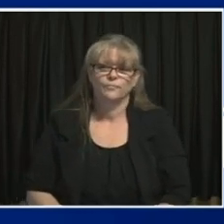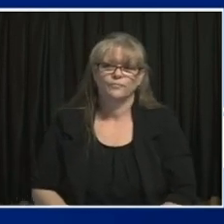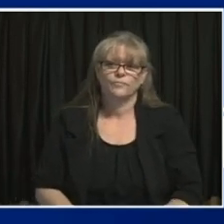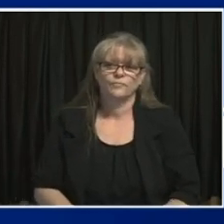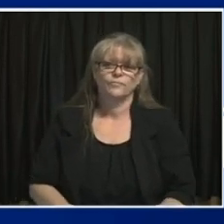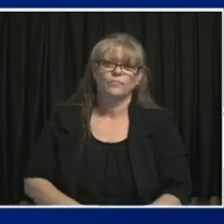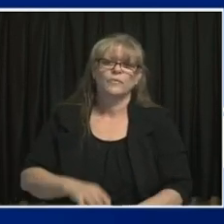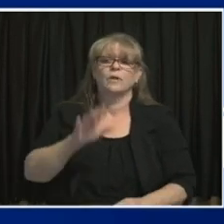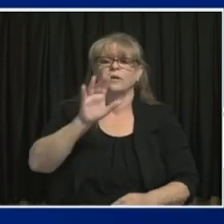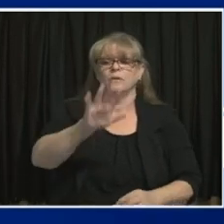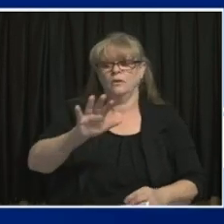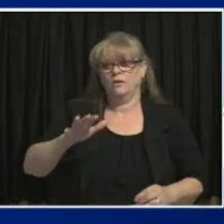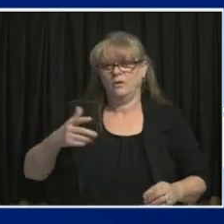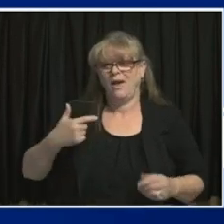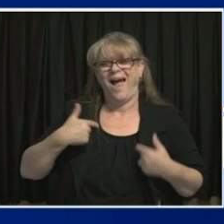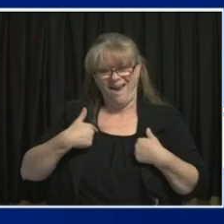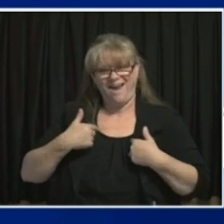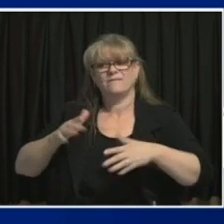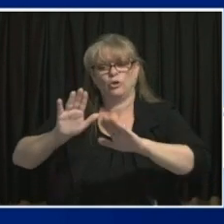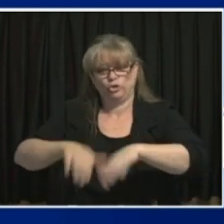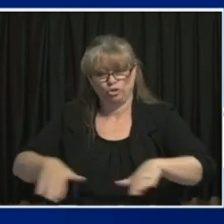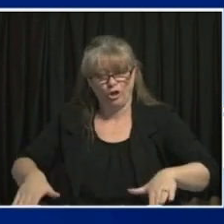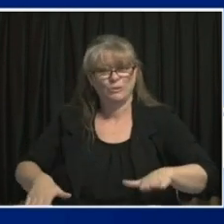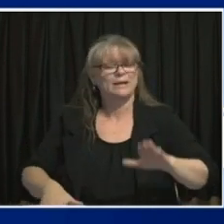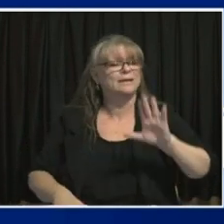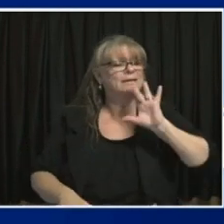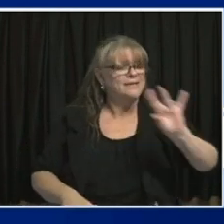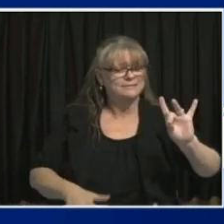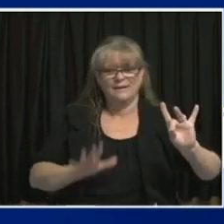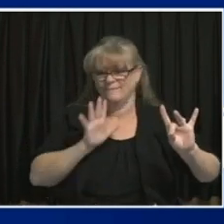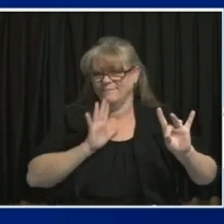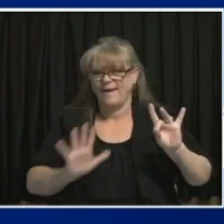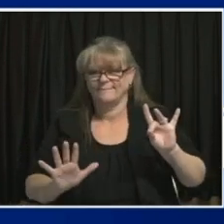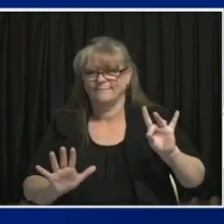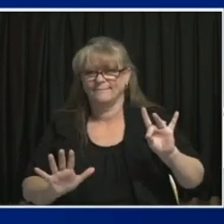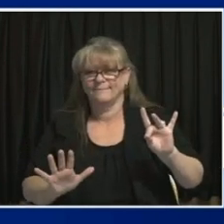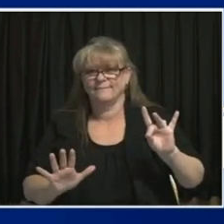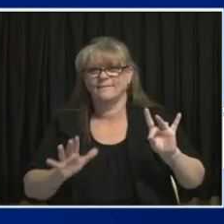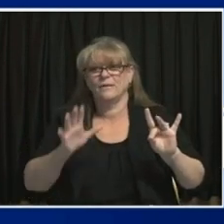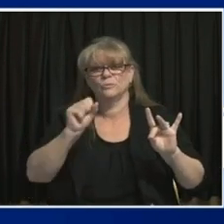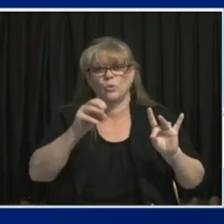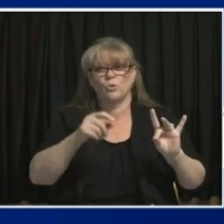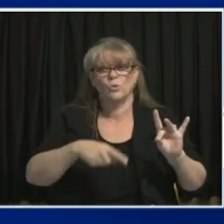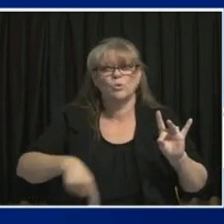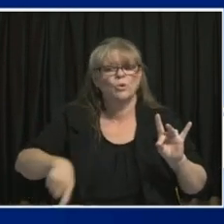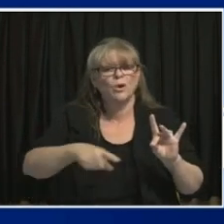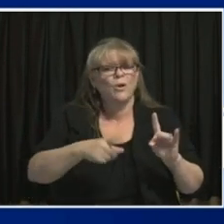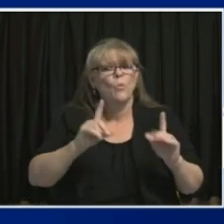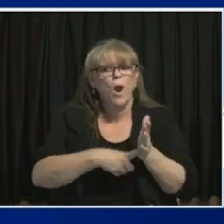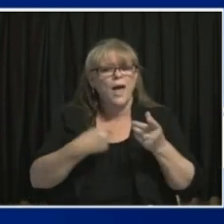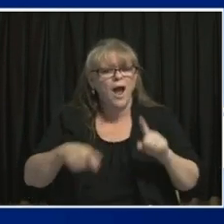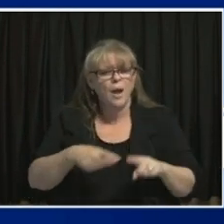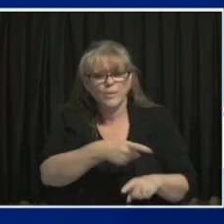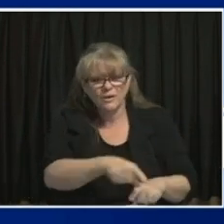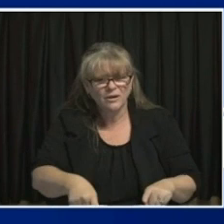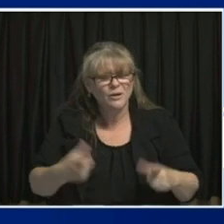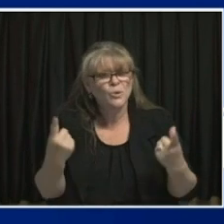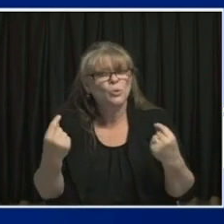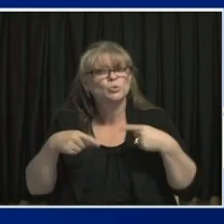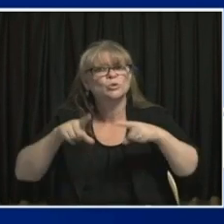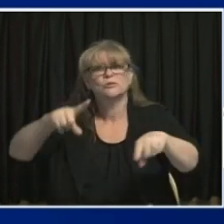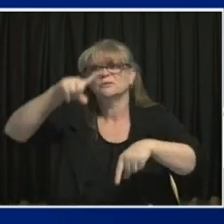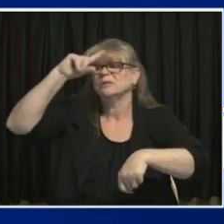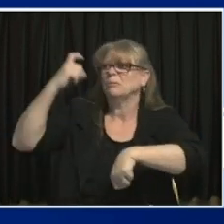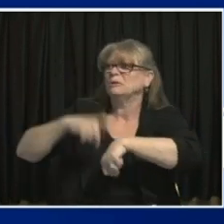5-year-old, we all want to know this, what's going to happen with summer camps. That means day camps. It means summer residential camps too.